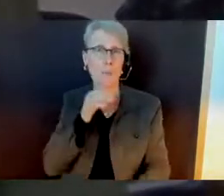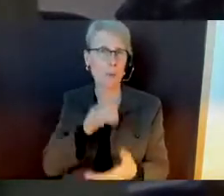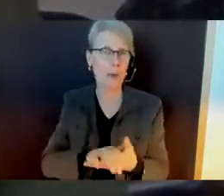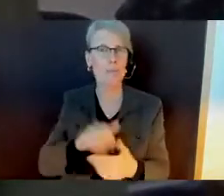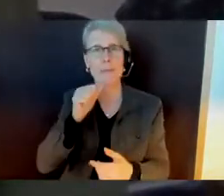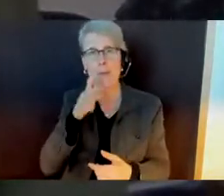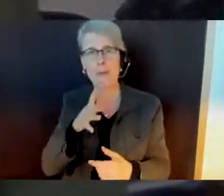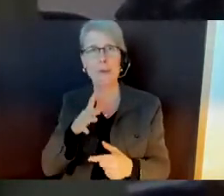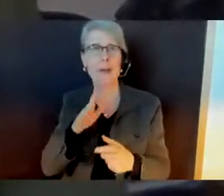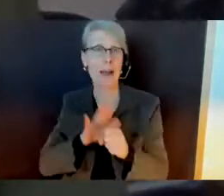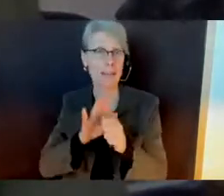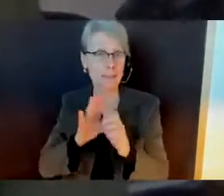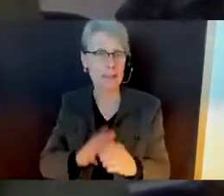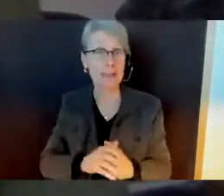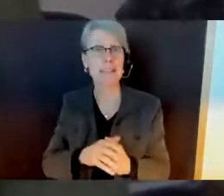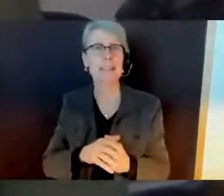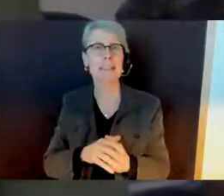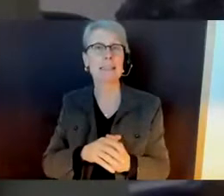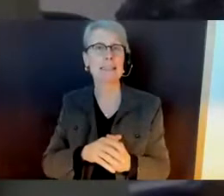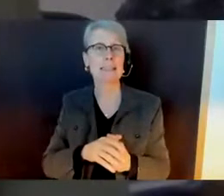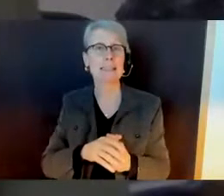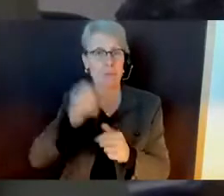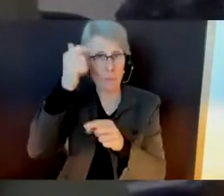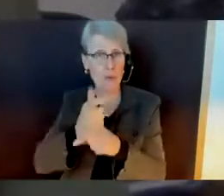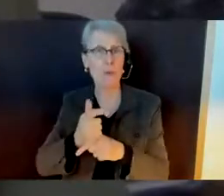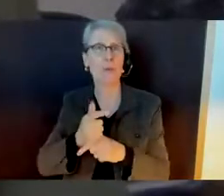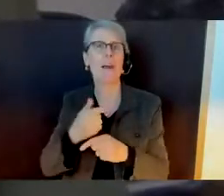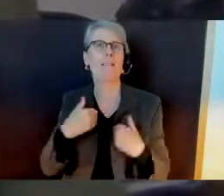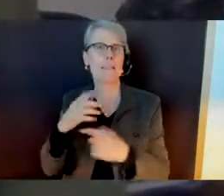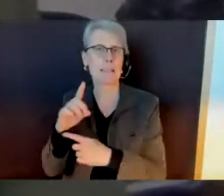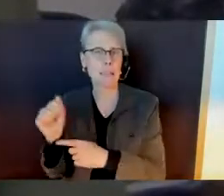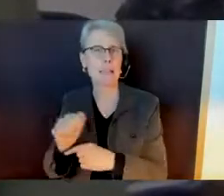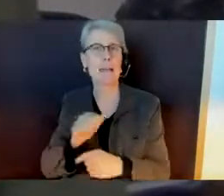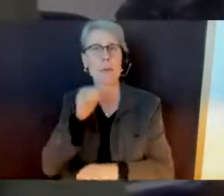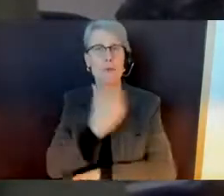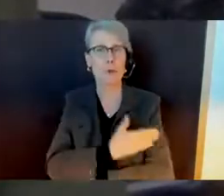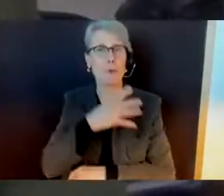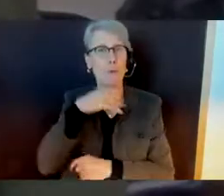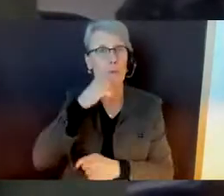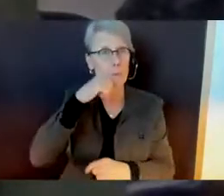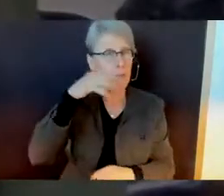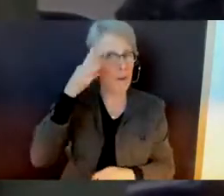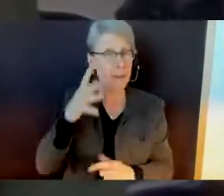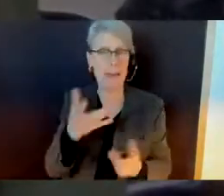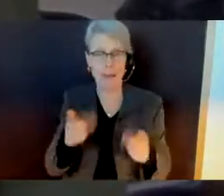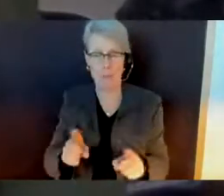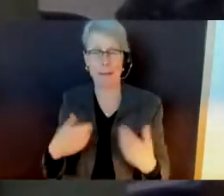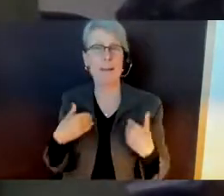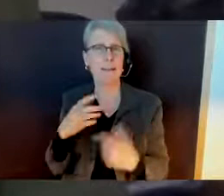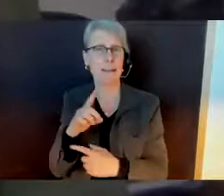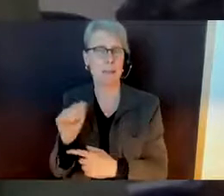mother, advocate, activist, sibling of individuals with disabilities, daughter of aging parents, and I happen to have a